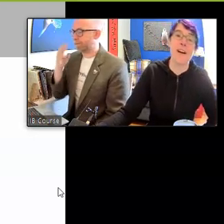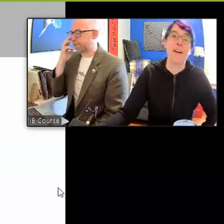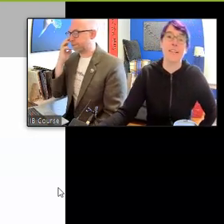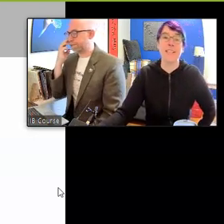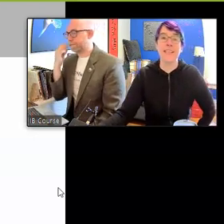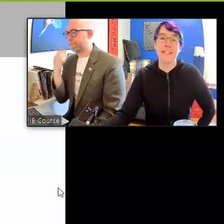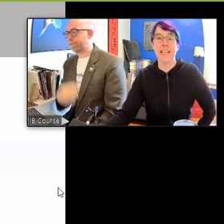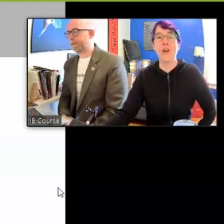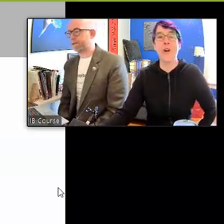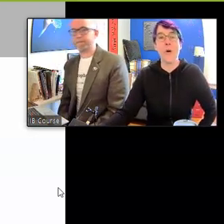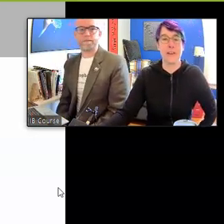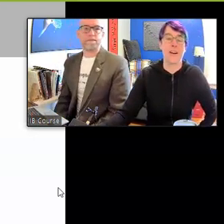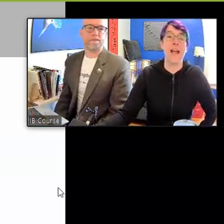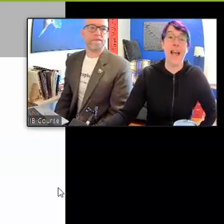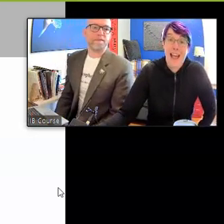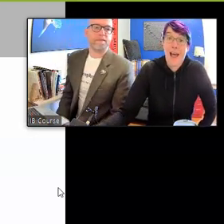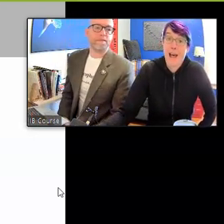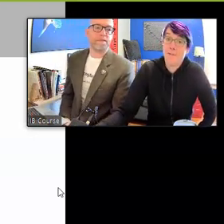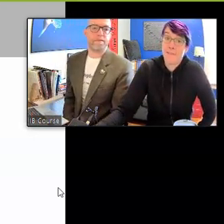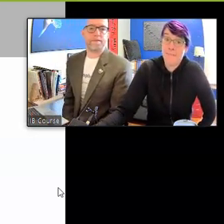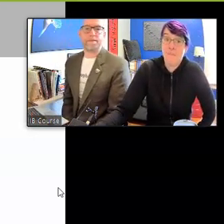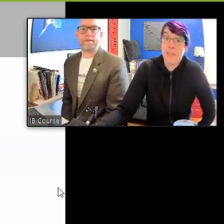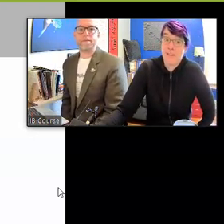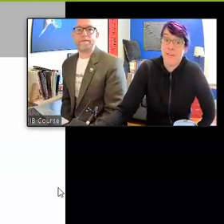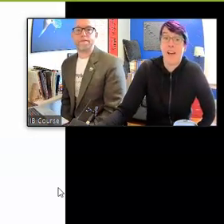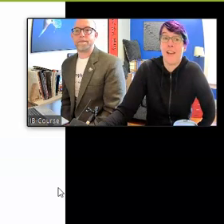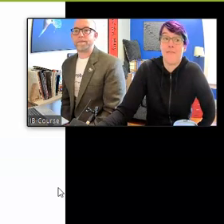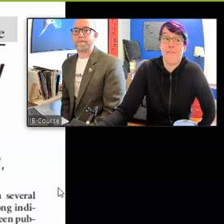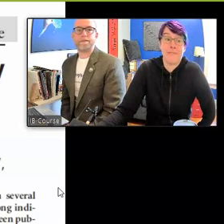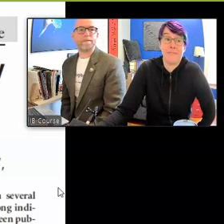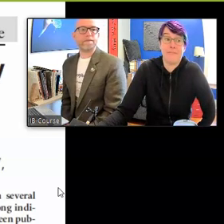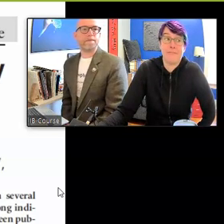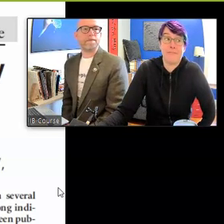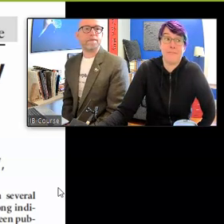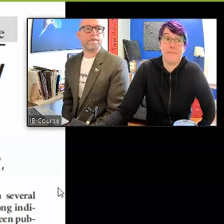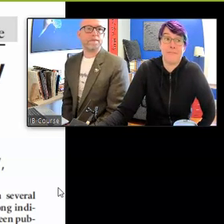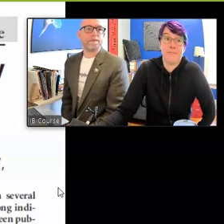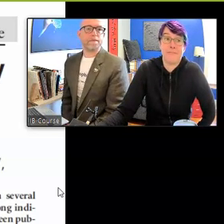mammoths are consistently colder, how does a mammoth survive?